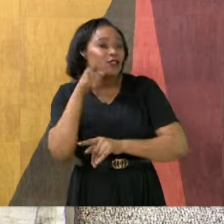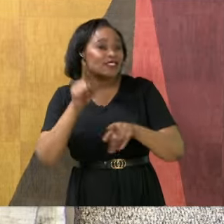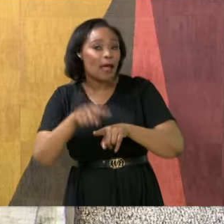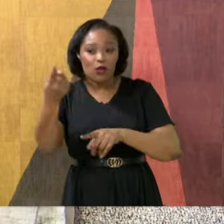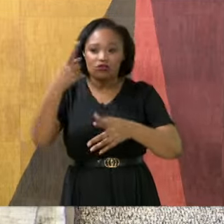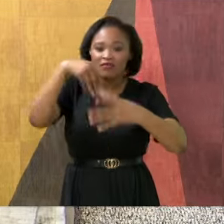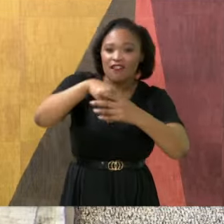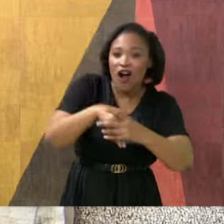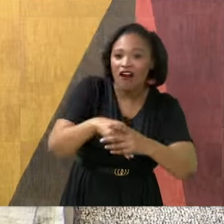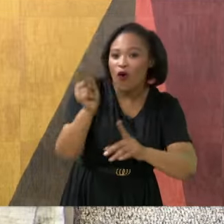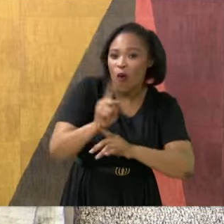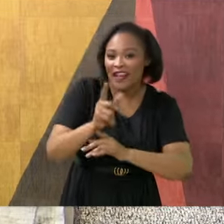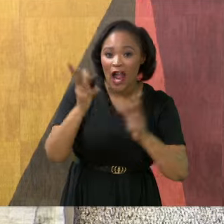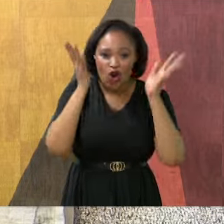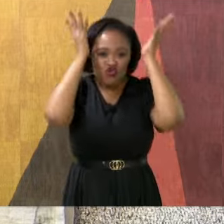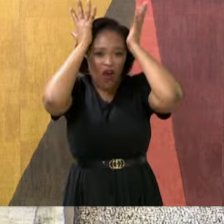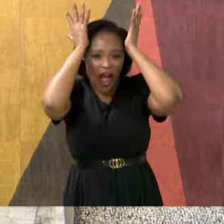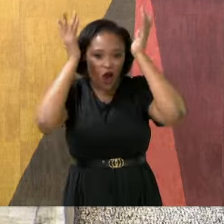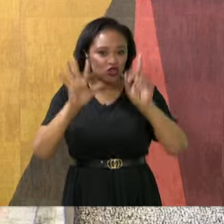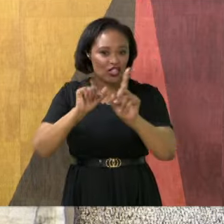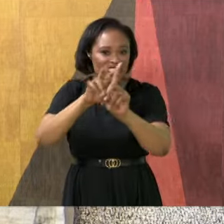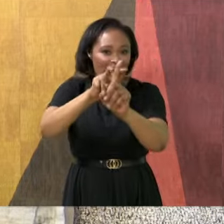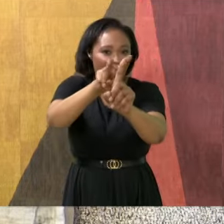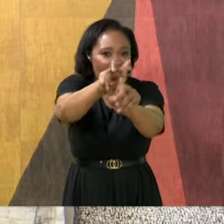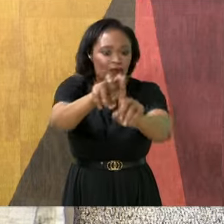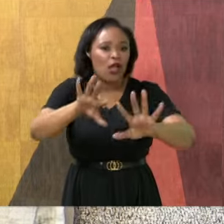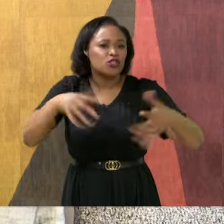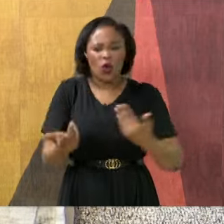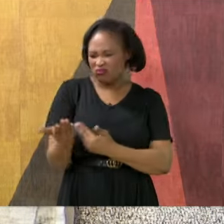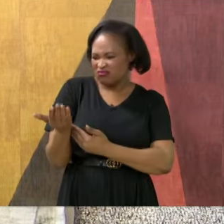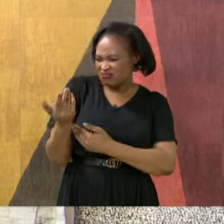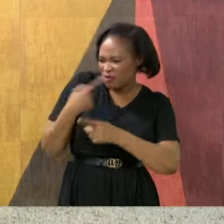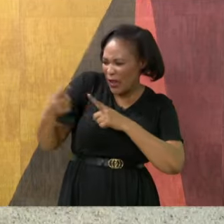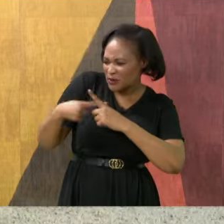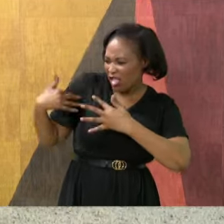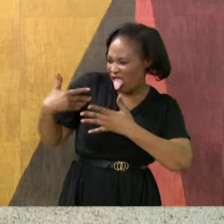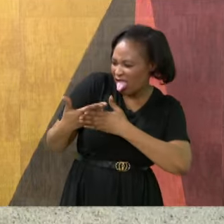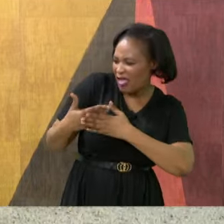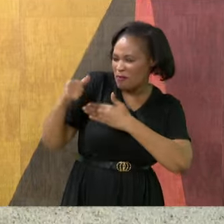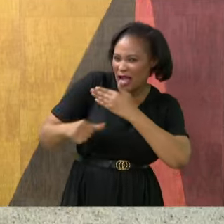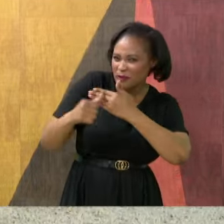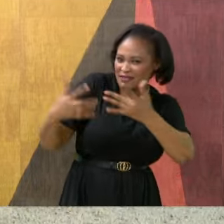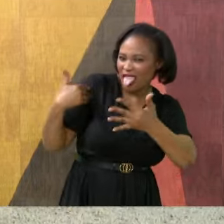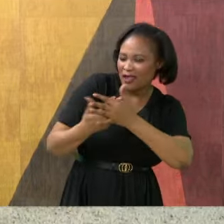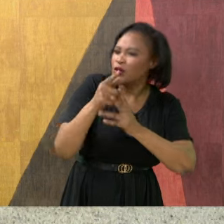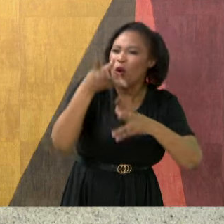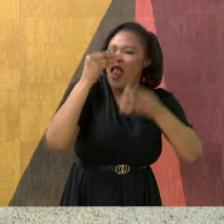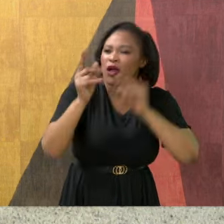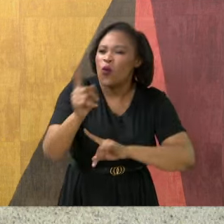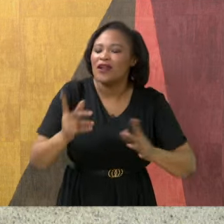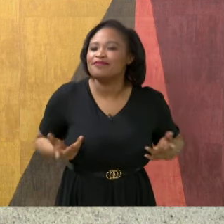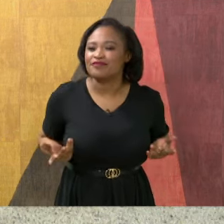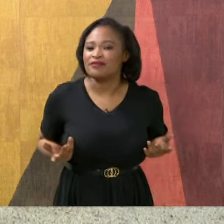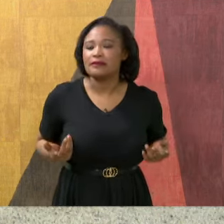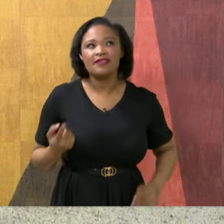Chasers. What would you say has been the biggest lesson that you've learned over the last couple of weeks and even months? For me, the biggest